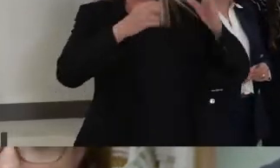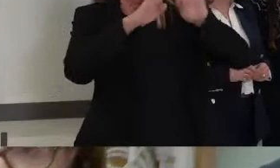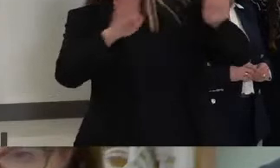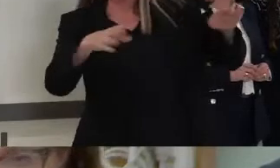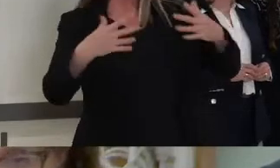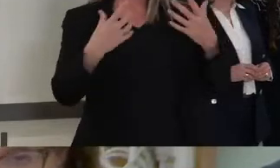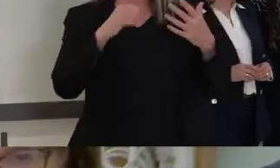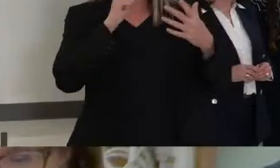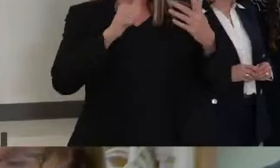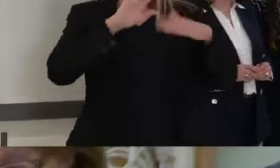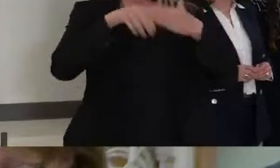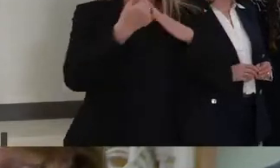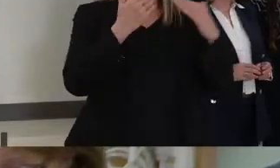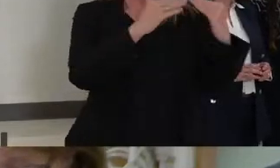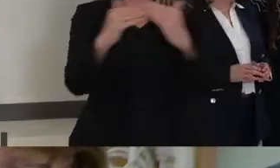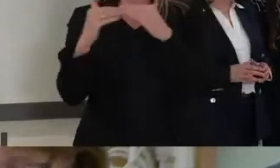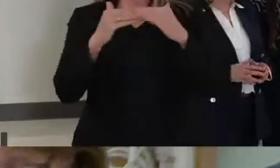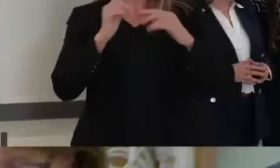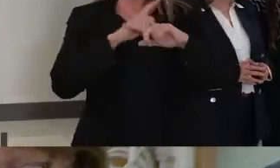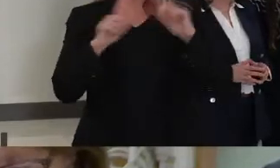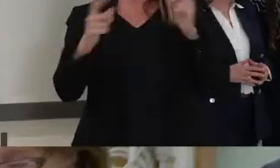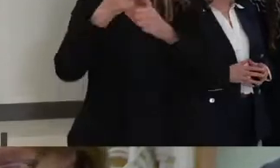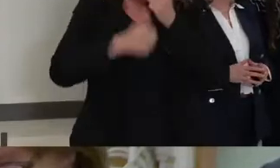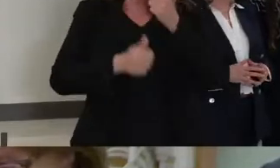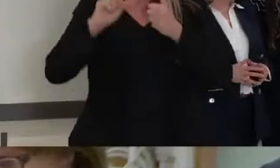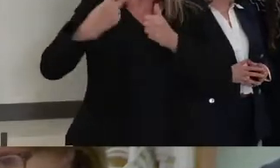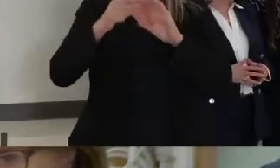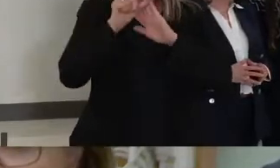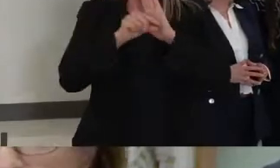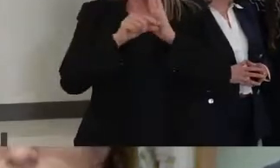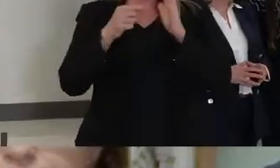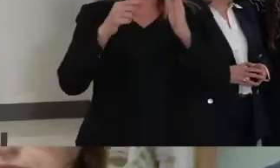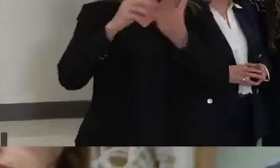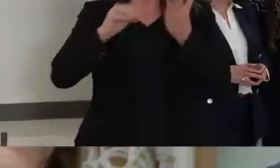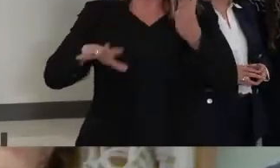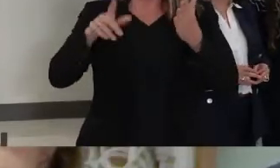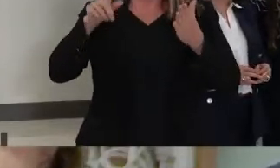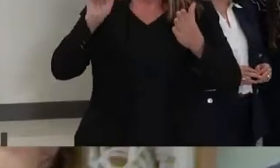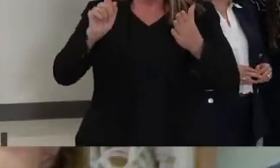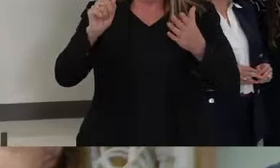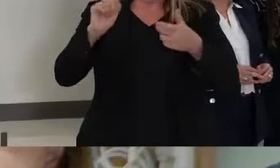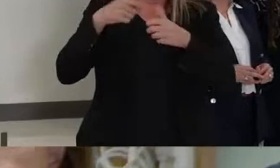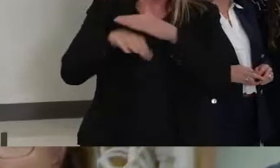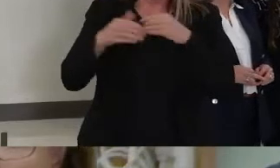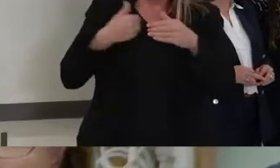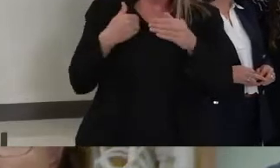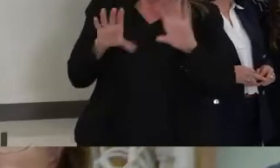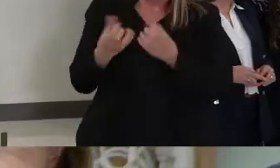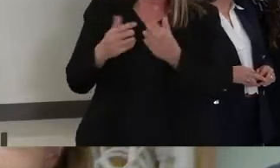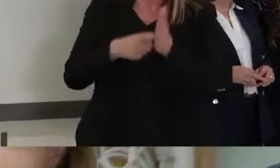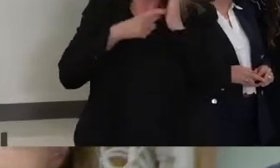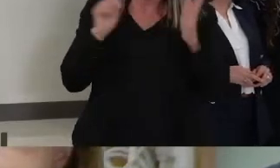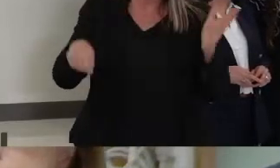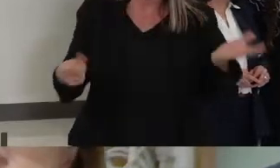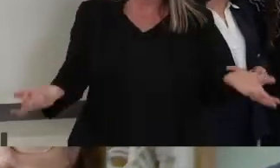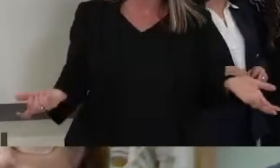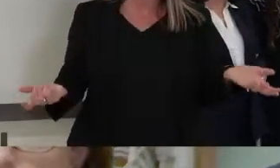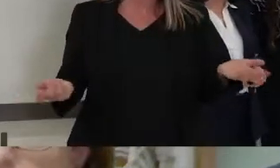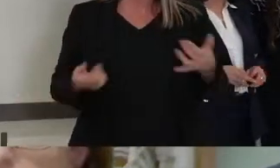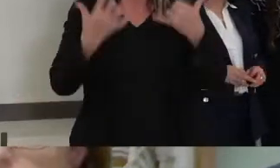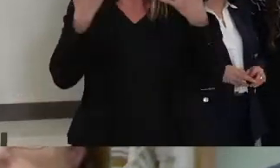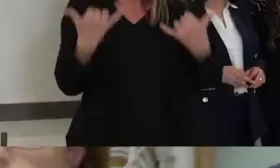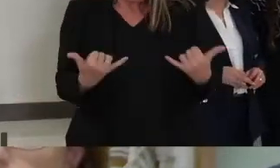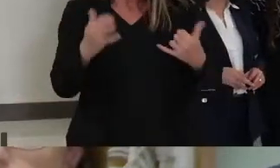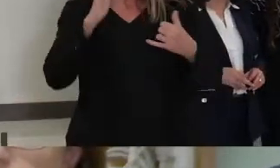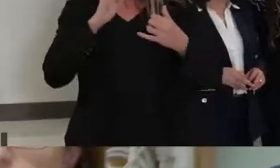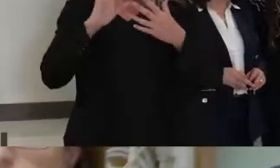not all equally good, but every second grader has a class to go sit in because you have to do it. It's required. Well, with Care Court, we're going to get to the point where counties are going